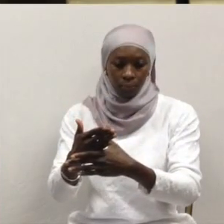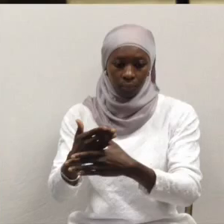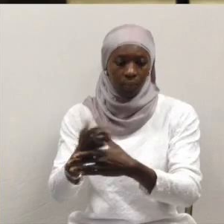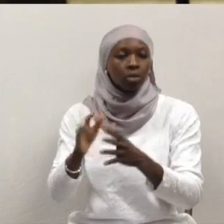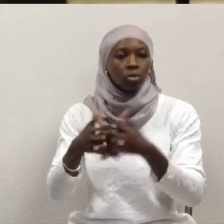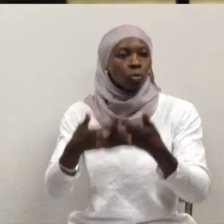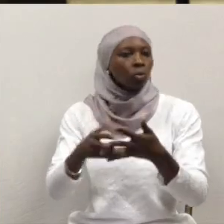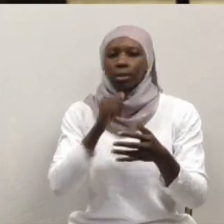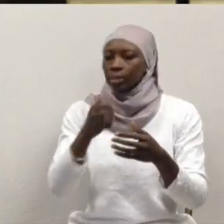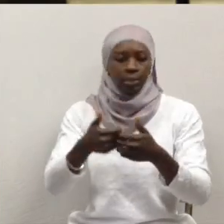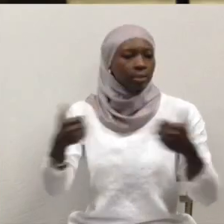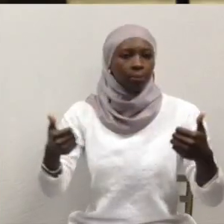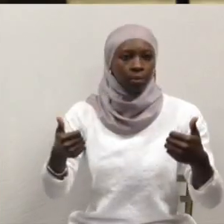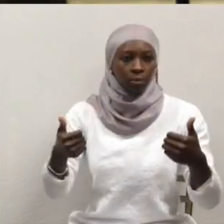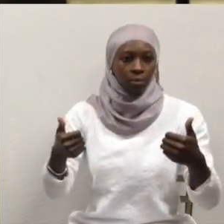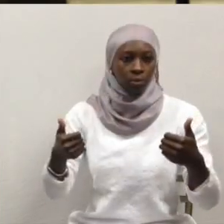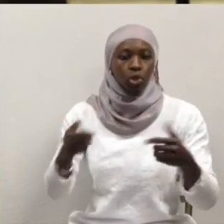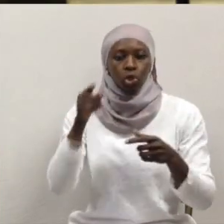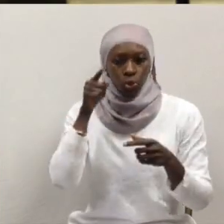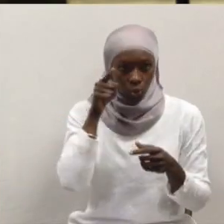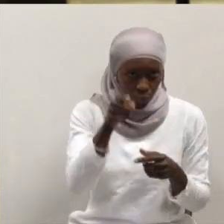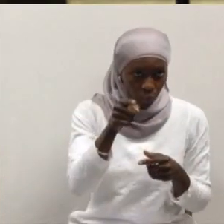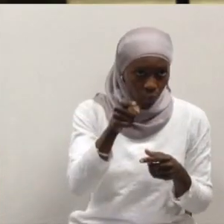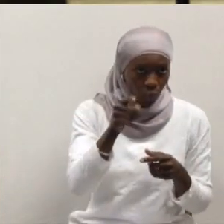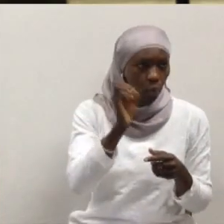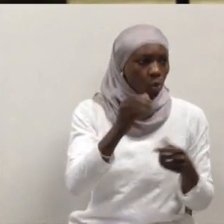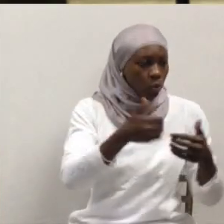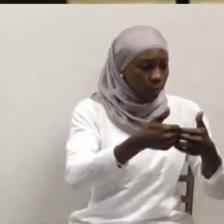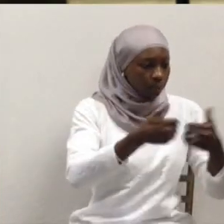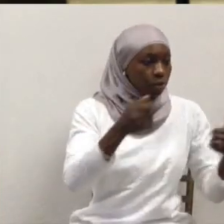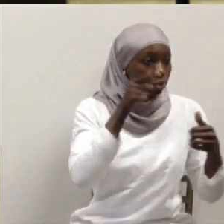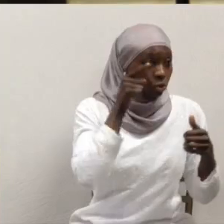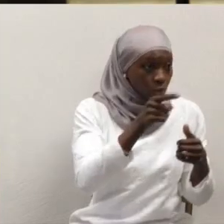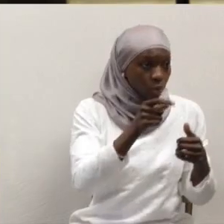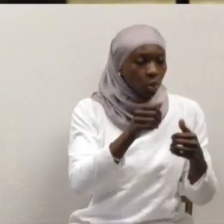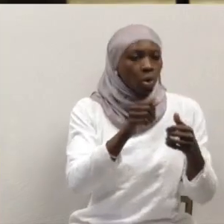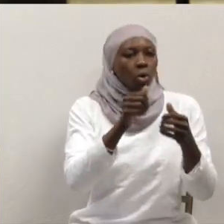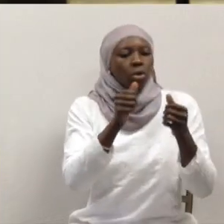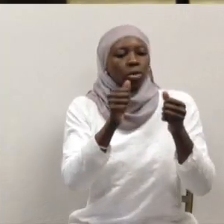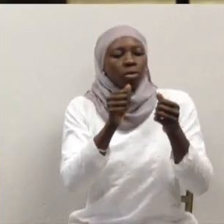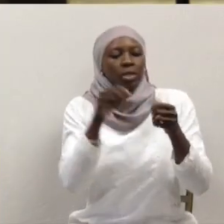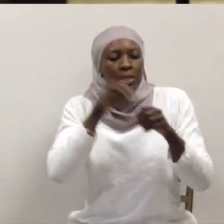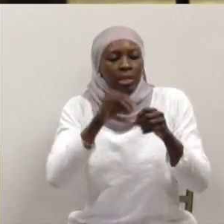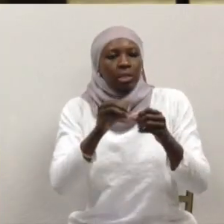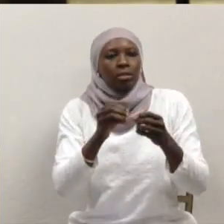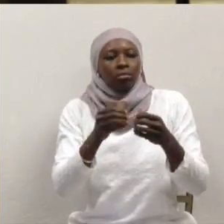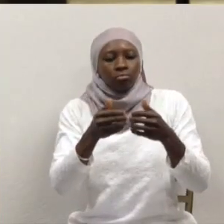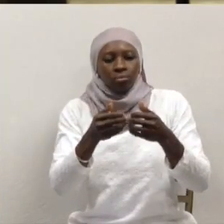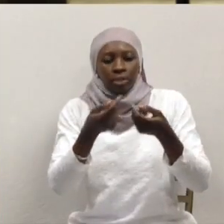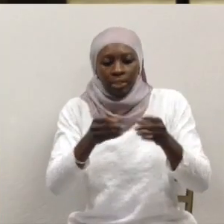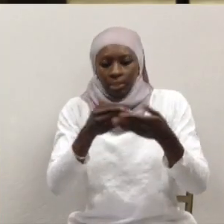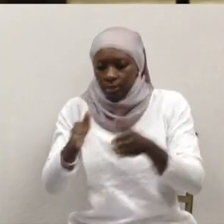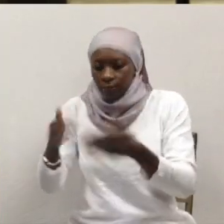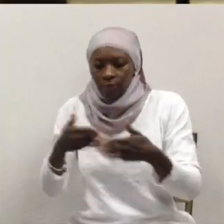the Quran does not separate you or split you into several personalities. You are one